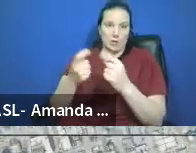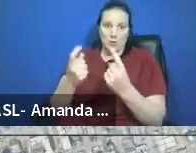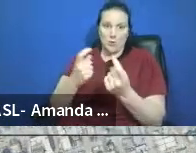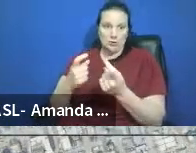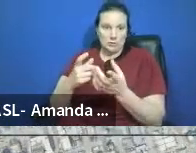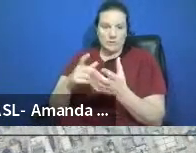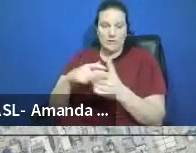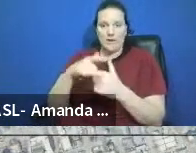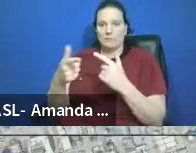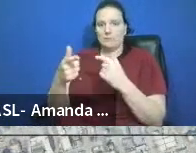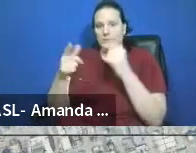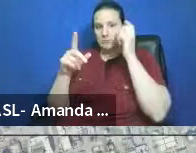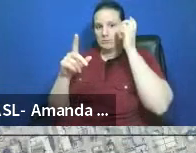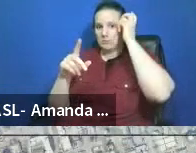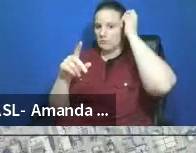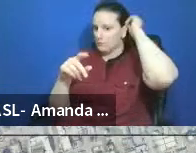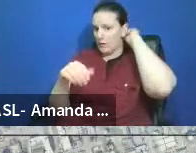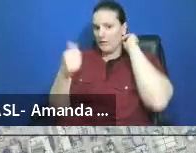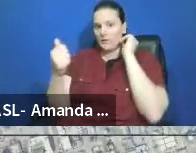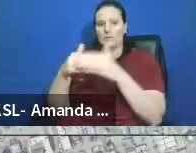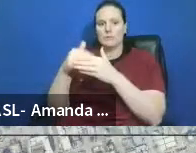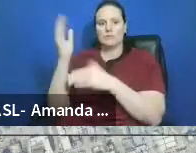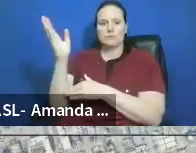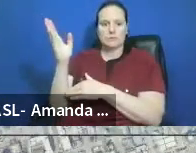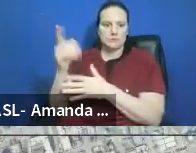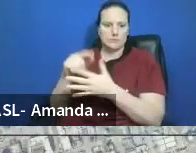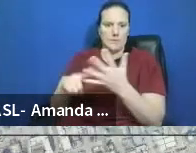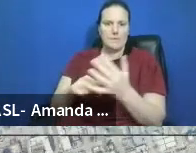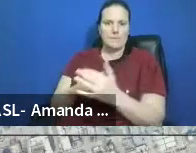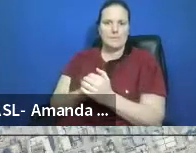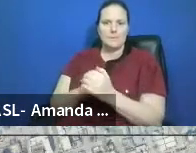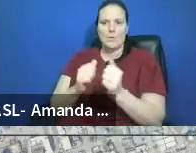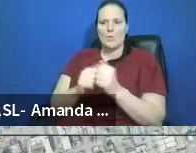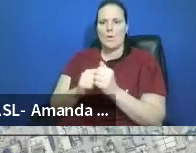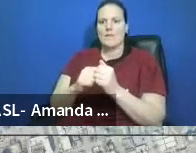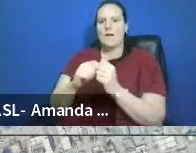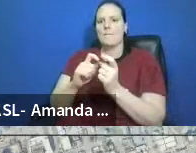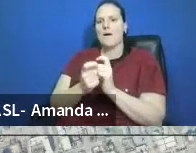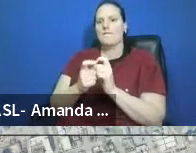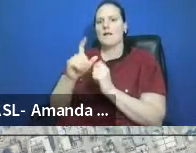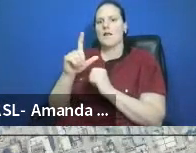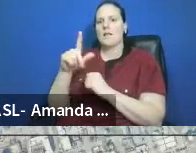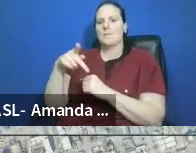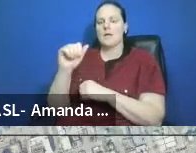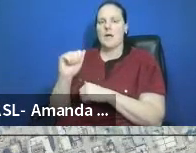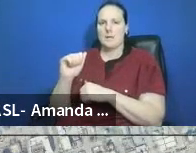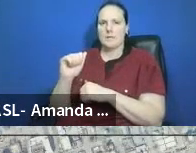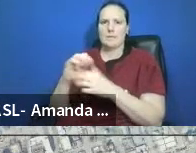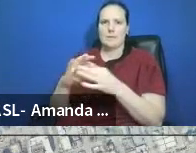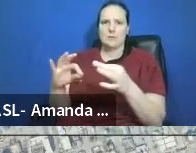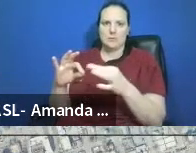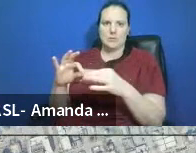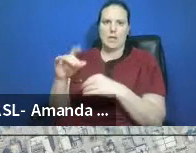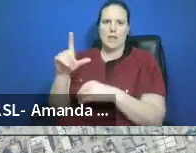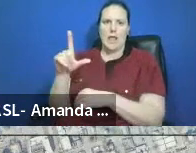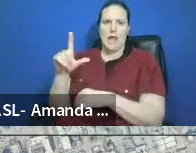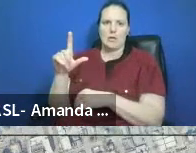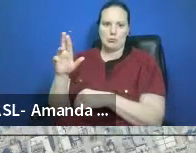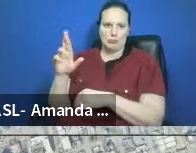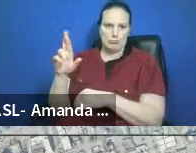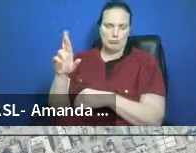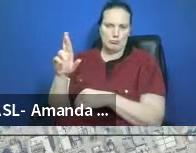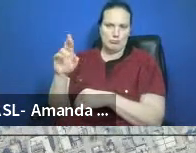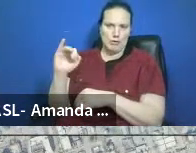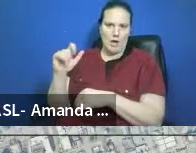over to Knight Architecture. So with the modified LPA, I mentioned light rail transit with the 3